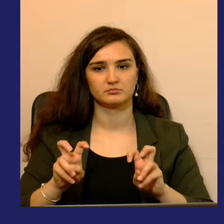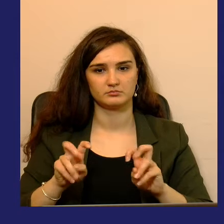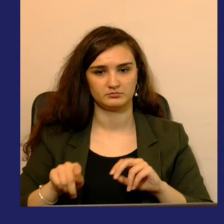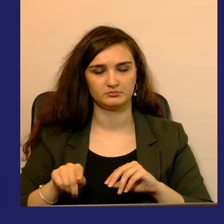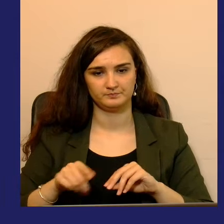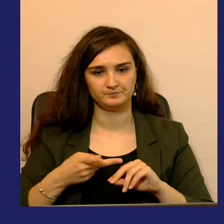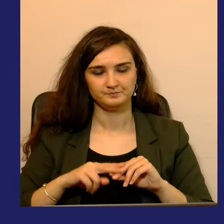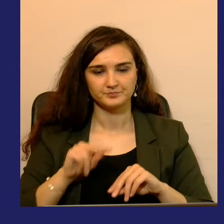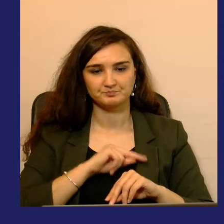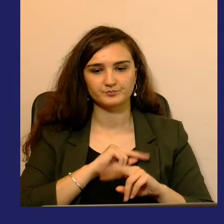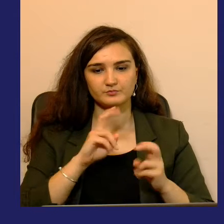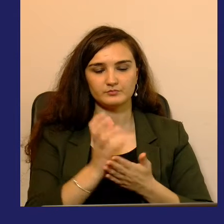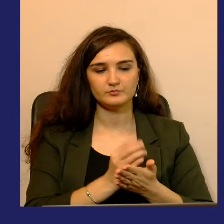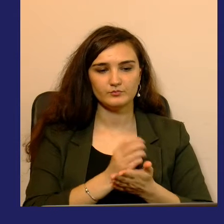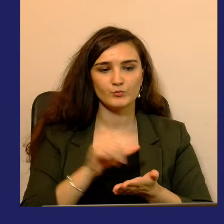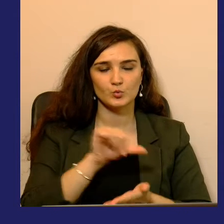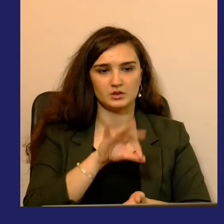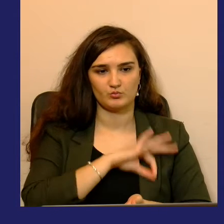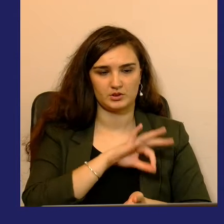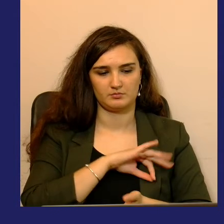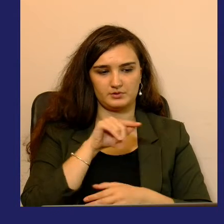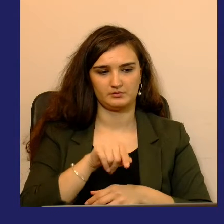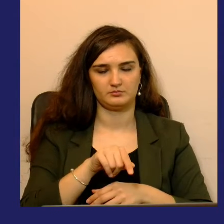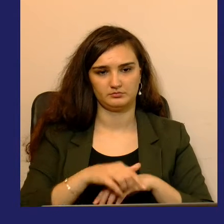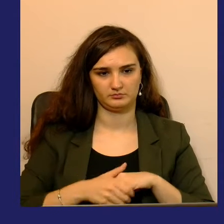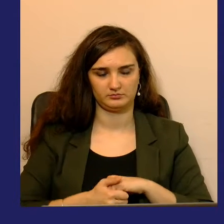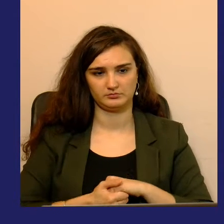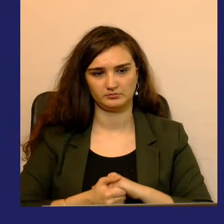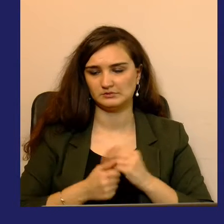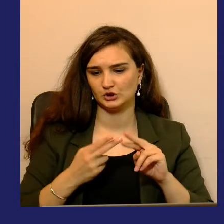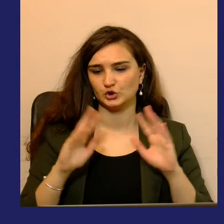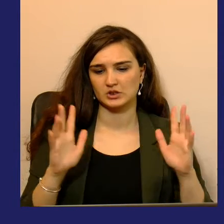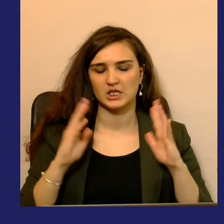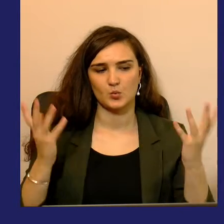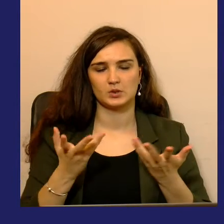assistance, and the use of national parliamentarians in particular using them.